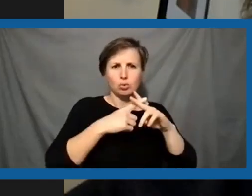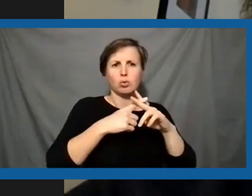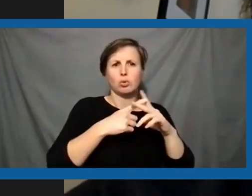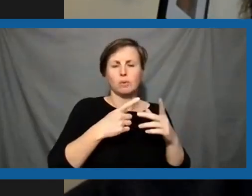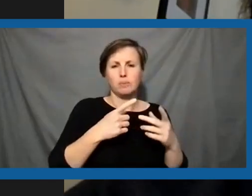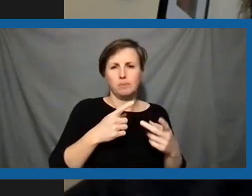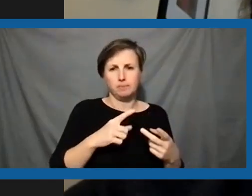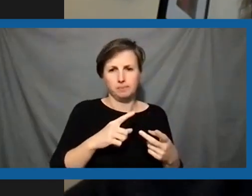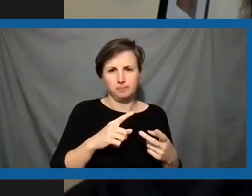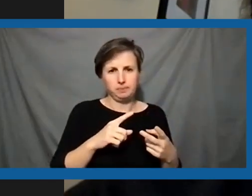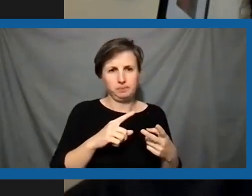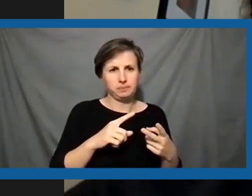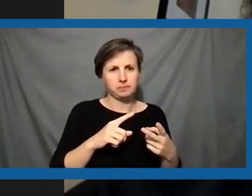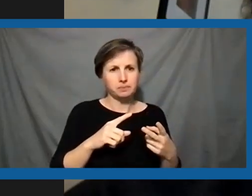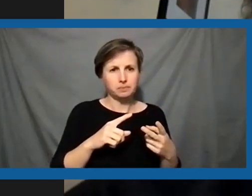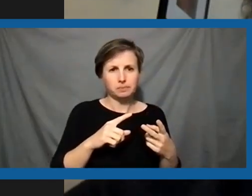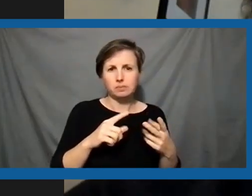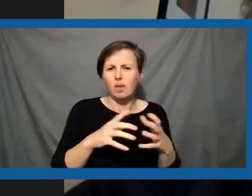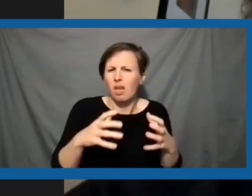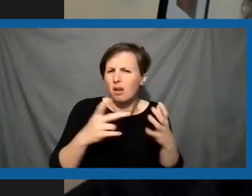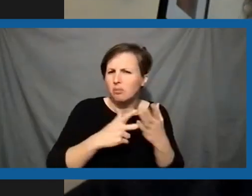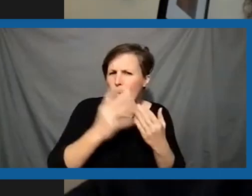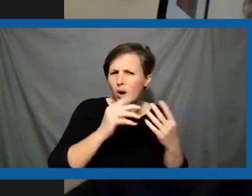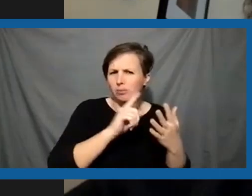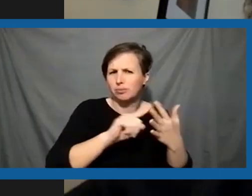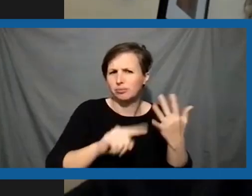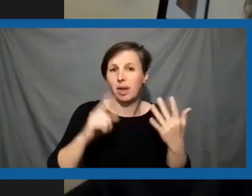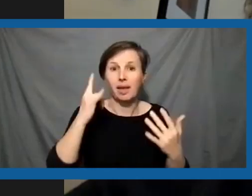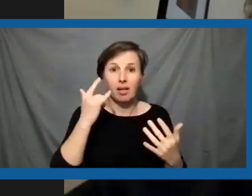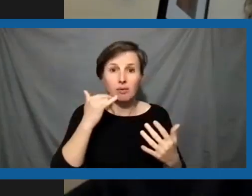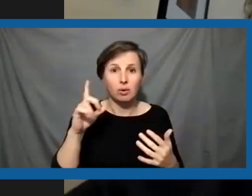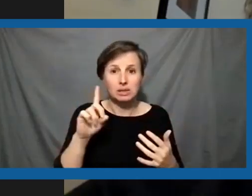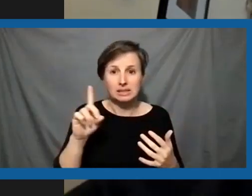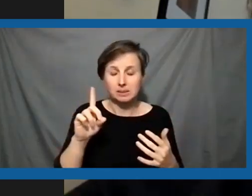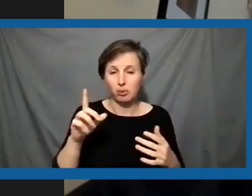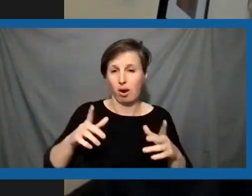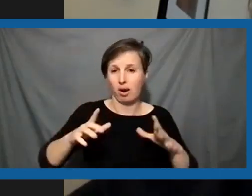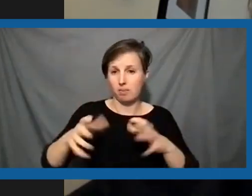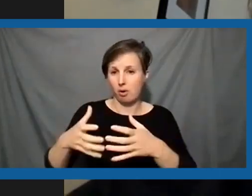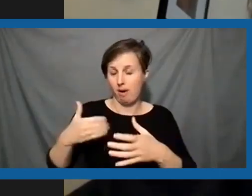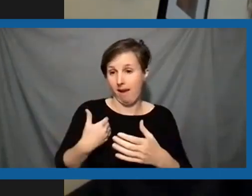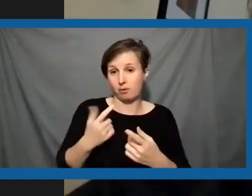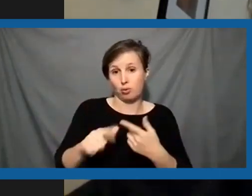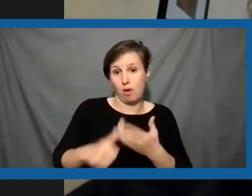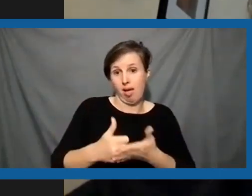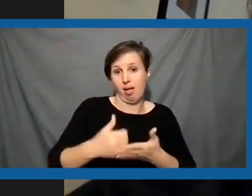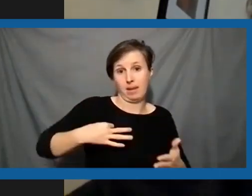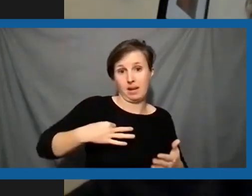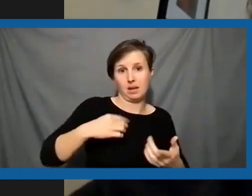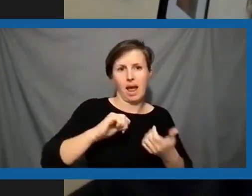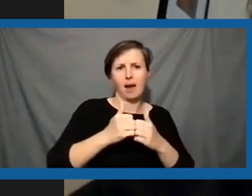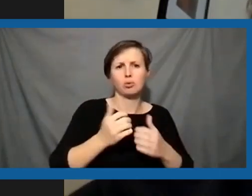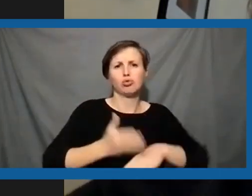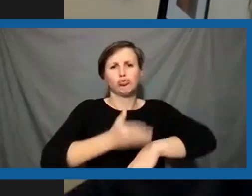be just a lot of programs that the California Democratic Party has to help candidates learn how to do